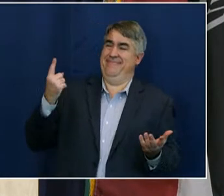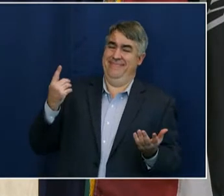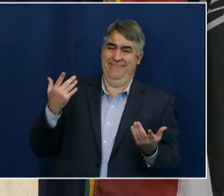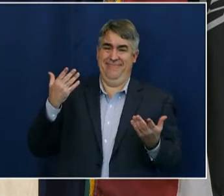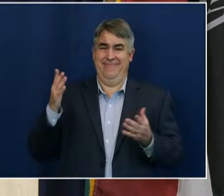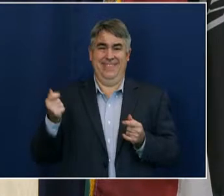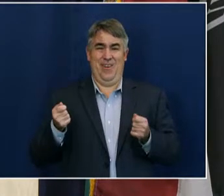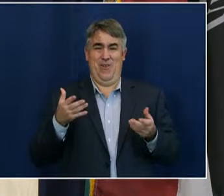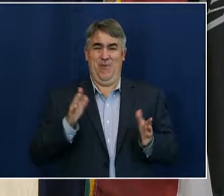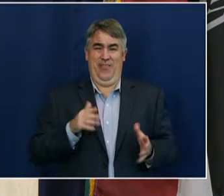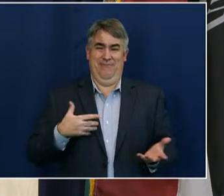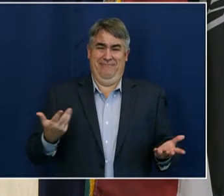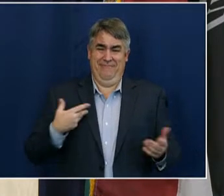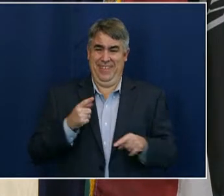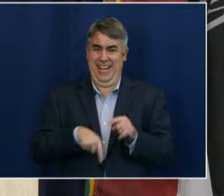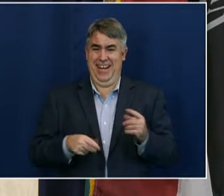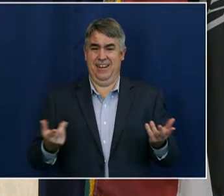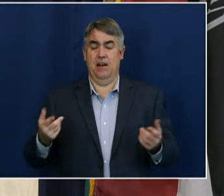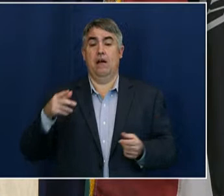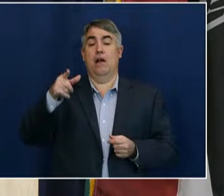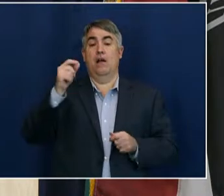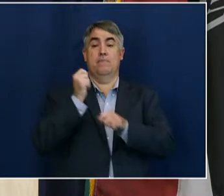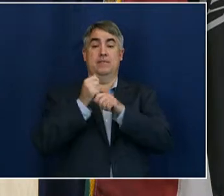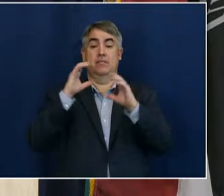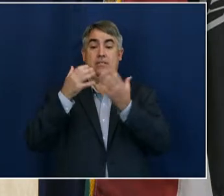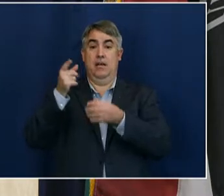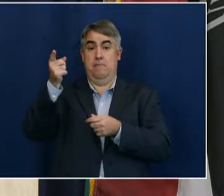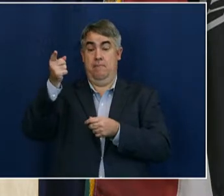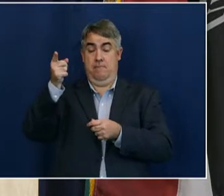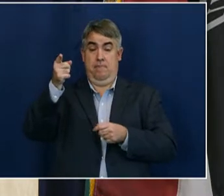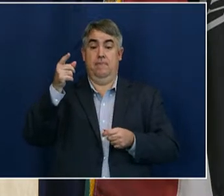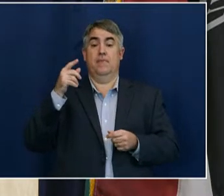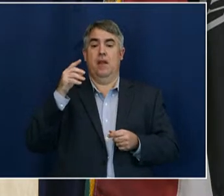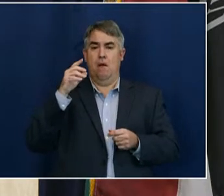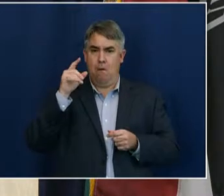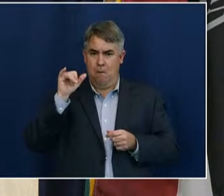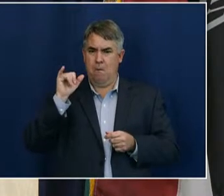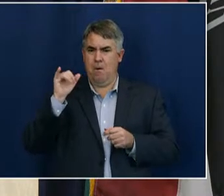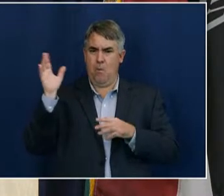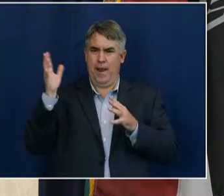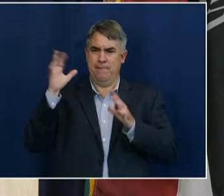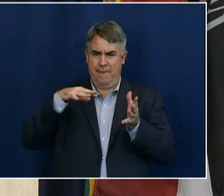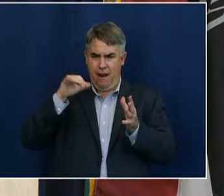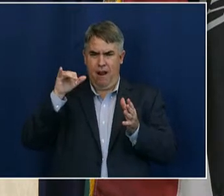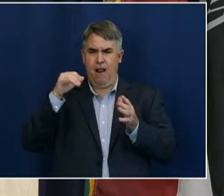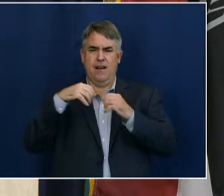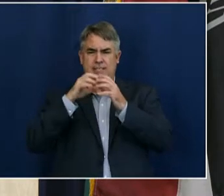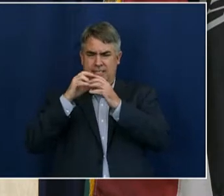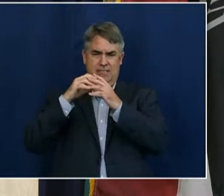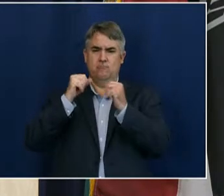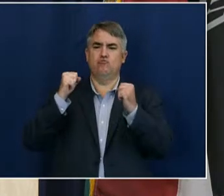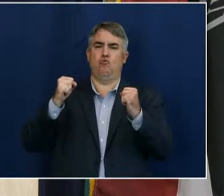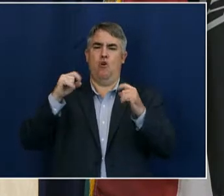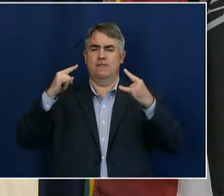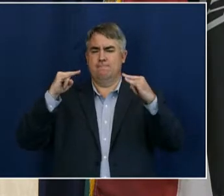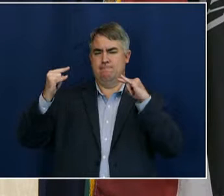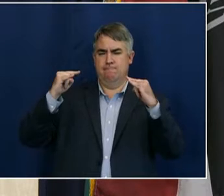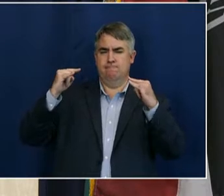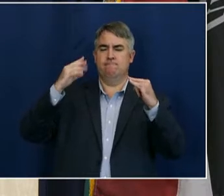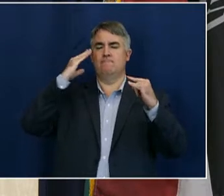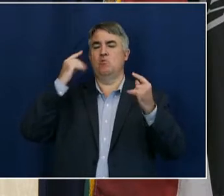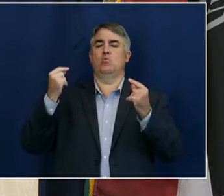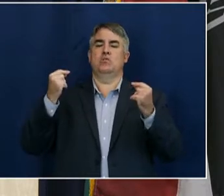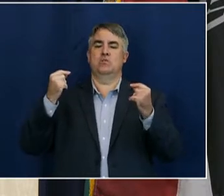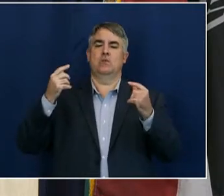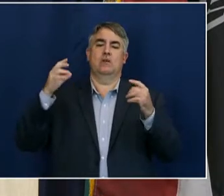but the Petco site has done everything they can to fortify that location. They think they will be fine. Rain is not a problem. If the